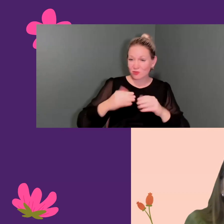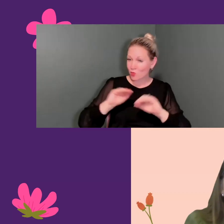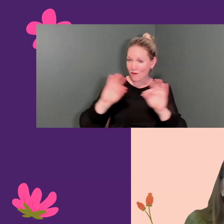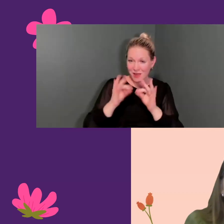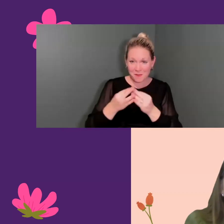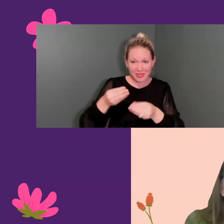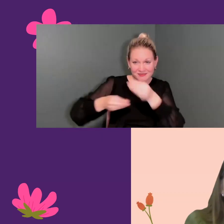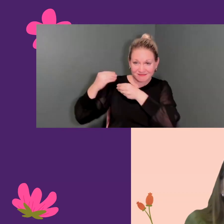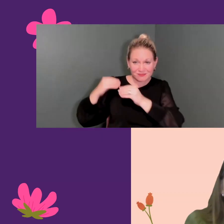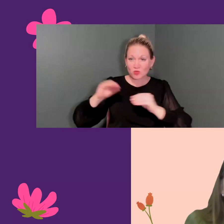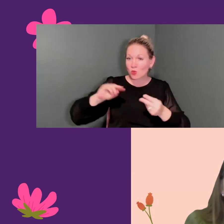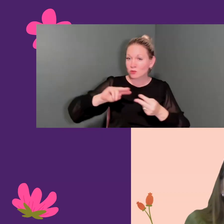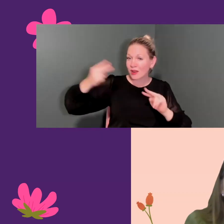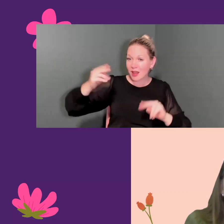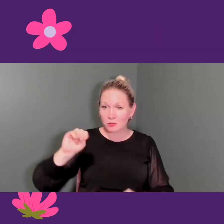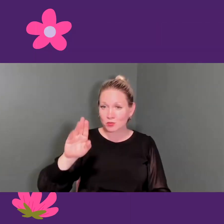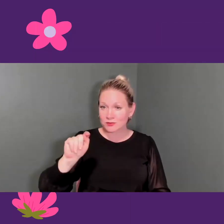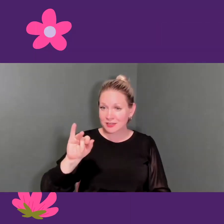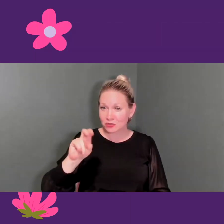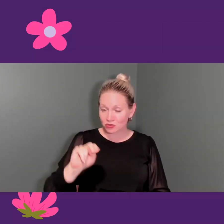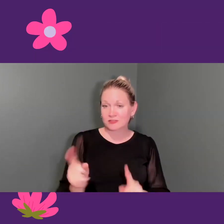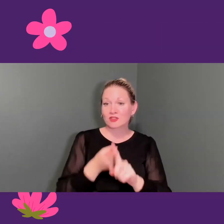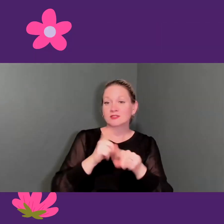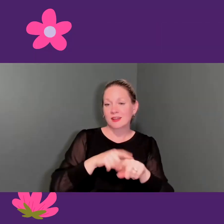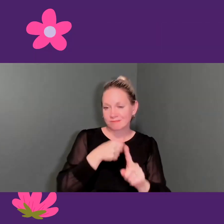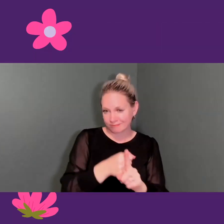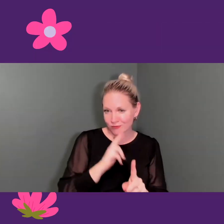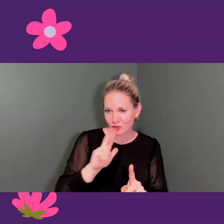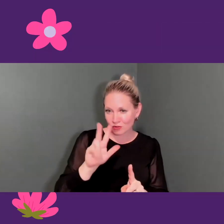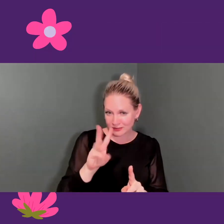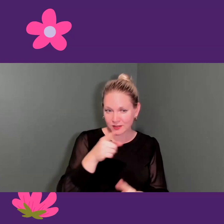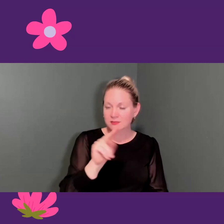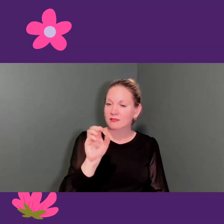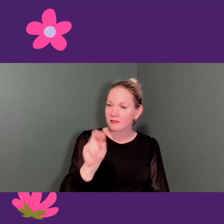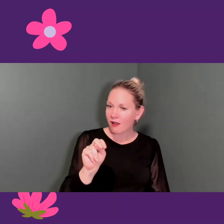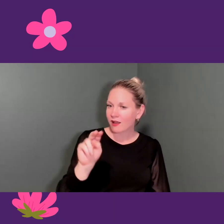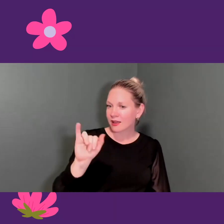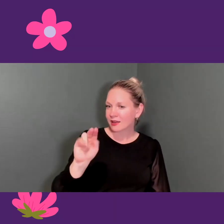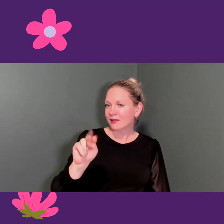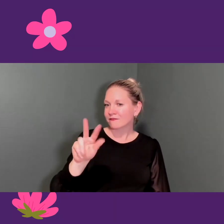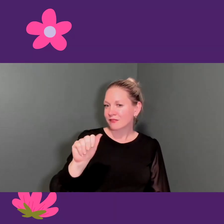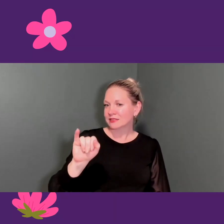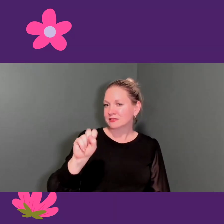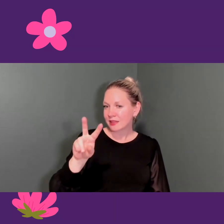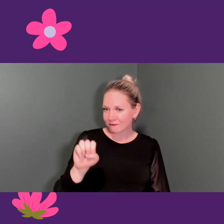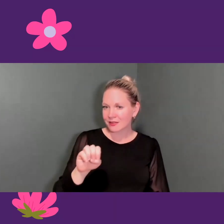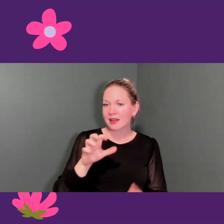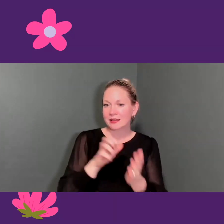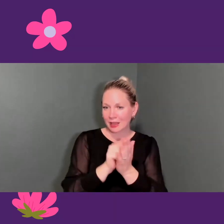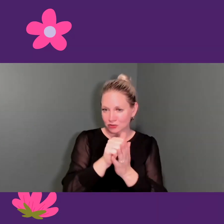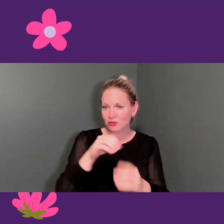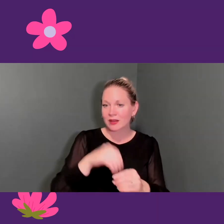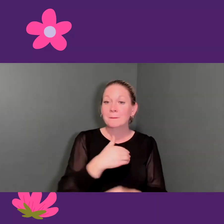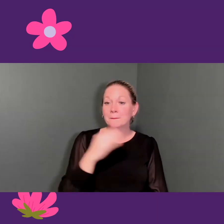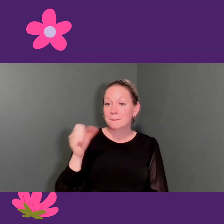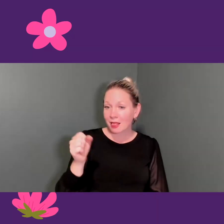age of 36, I was diagnosed with extensive DCIS, so non-invasive cancer in the milk ducts. And at age 39, I was